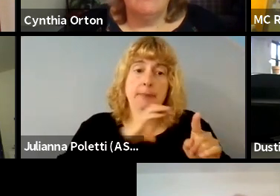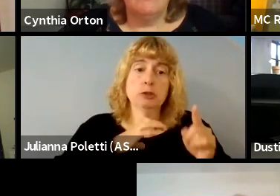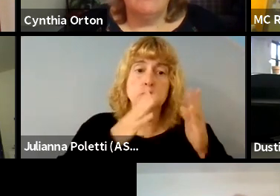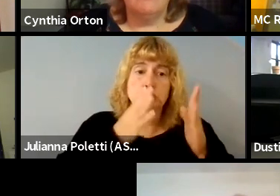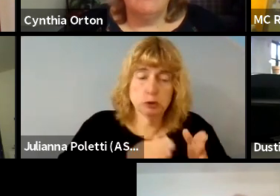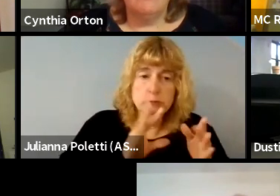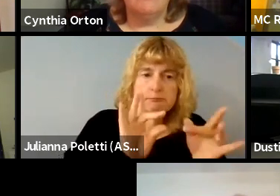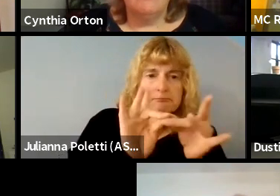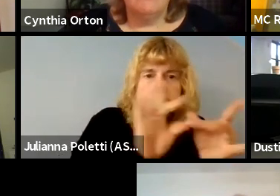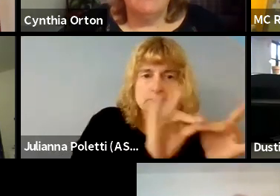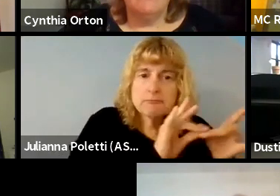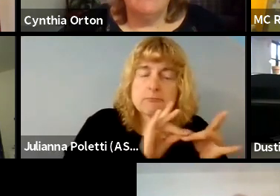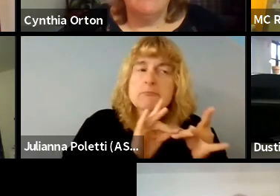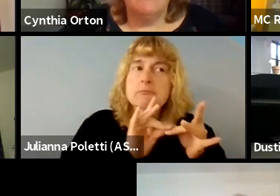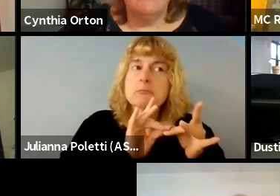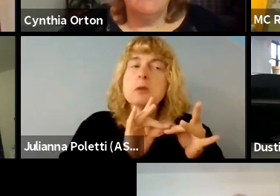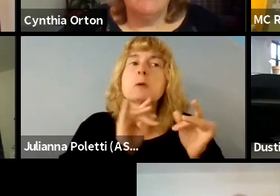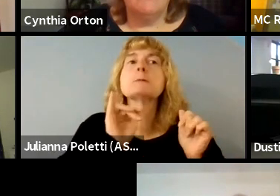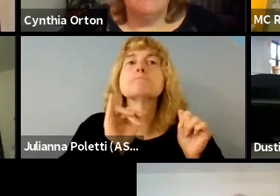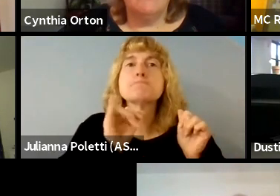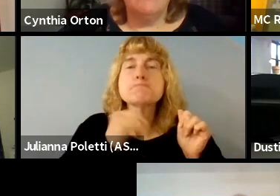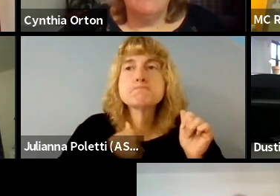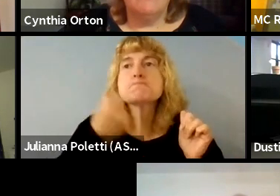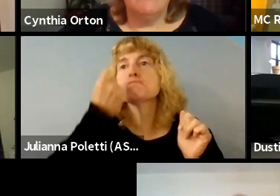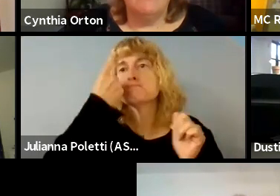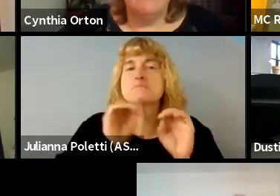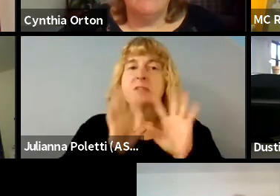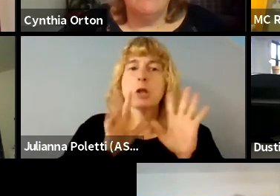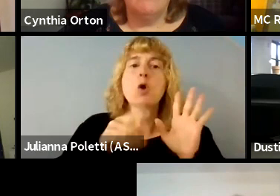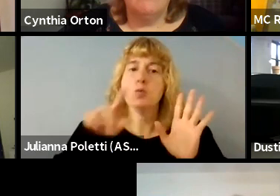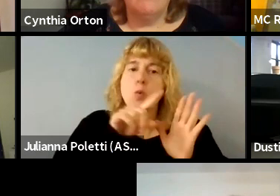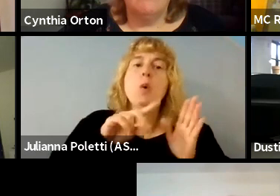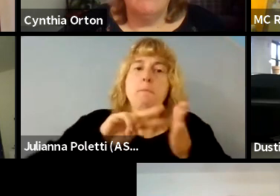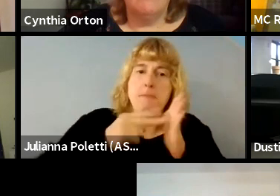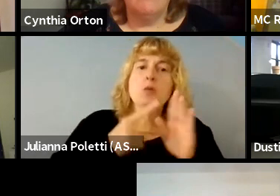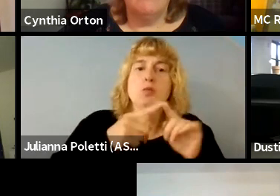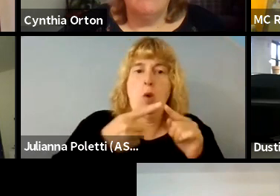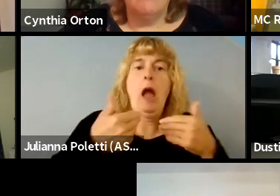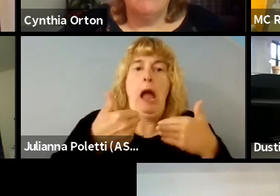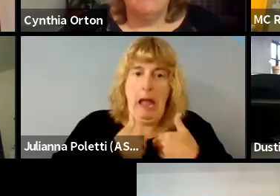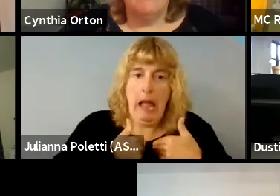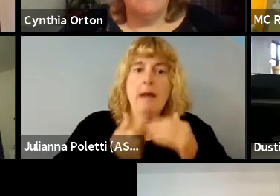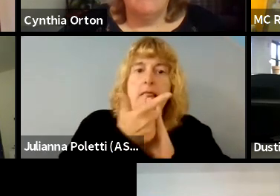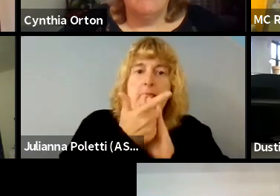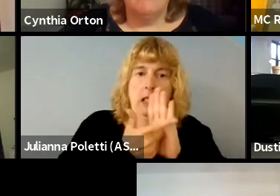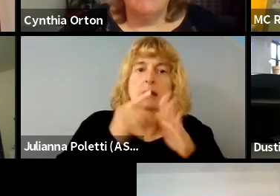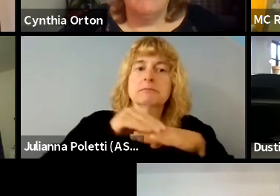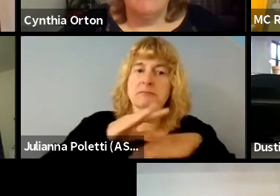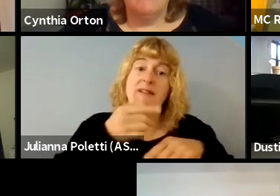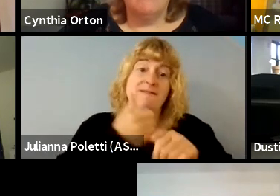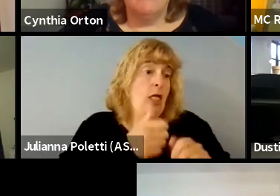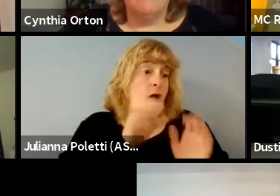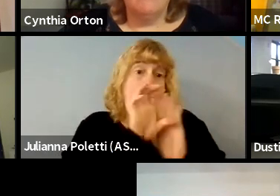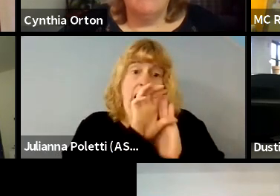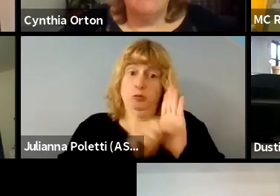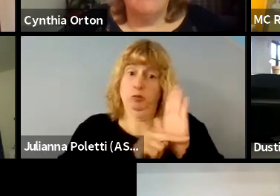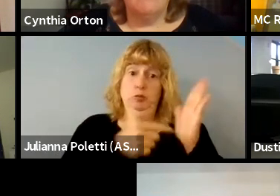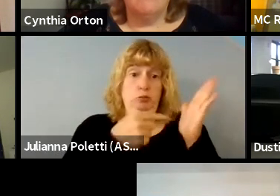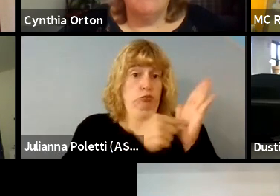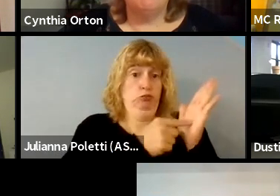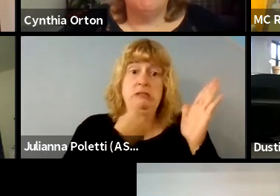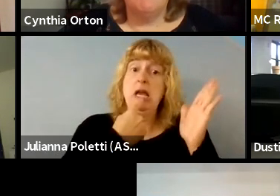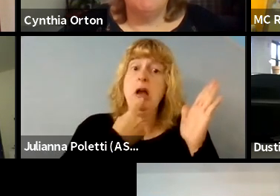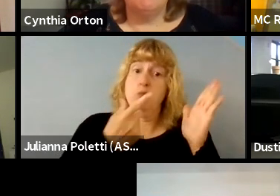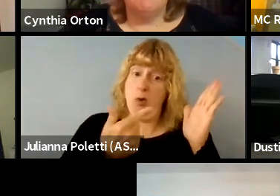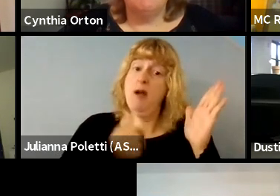clear that you all, intend to have your own legal counsel as the Constitution allows you to. And so I think it's only, in my mind, kind of the chicken or the egg